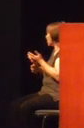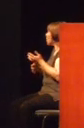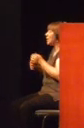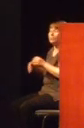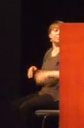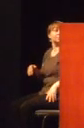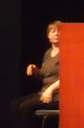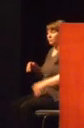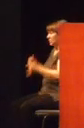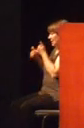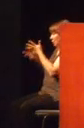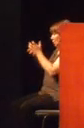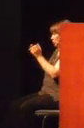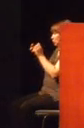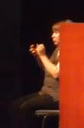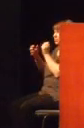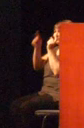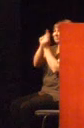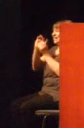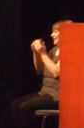new Cuesta family.